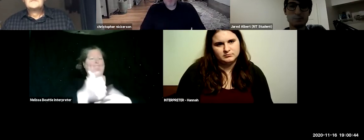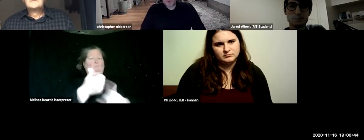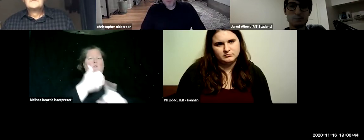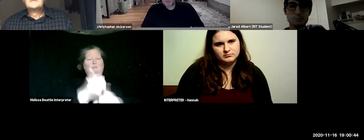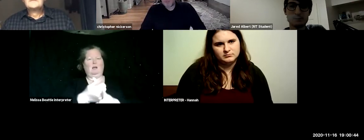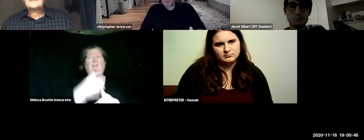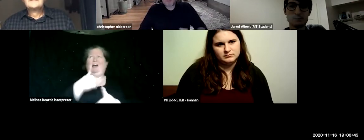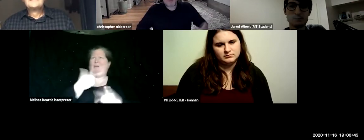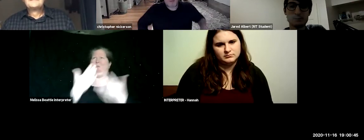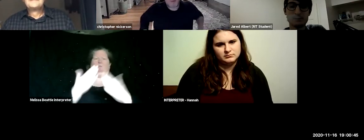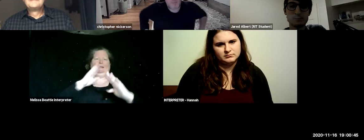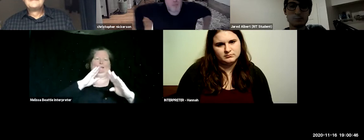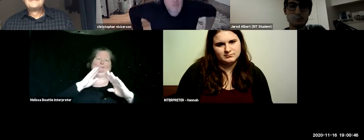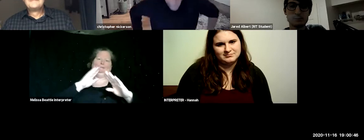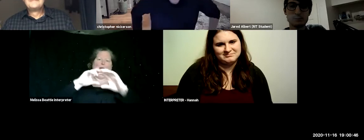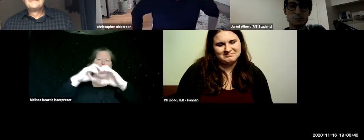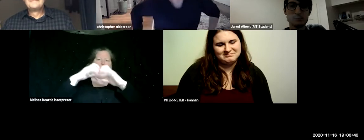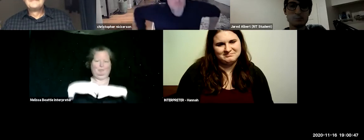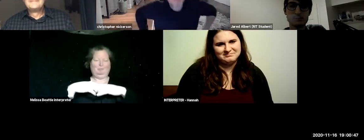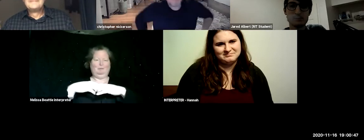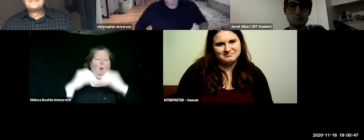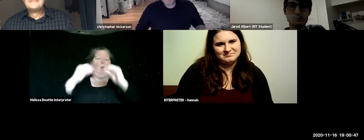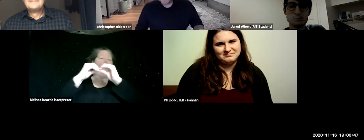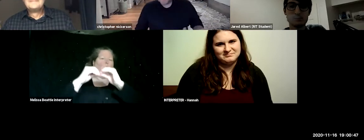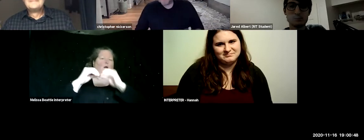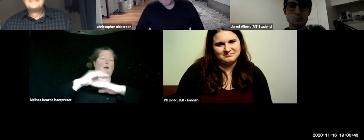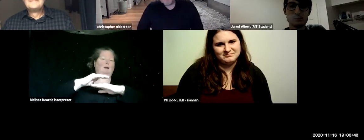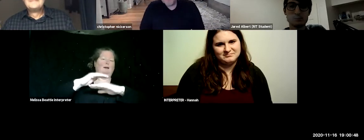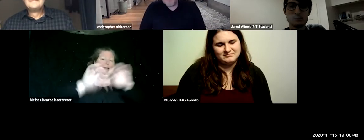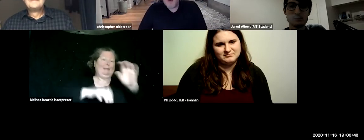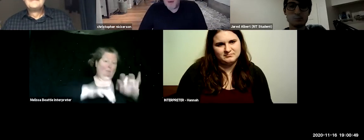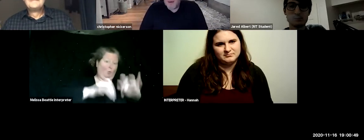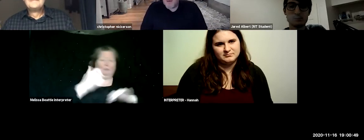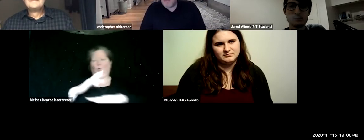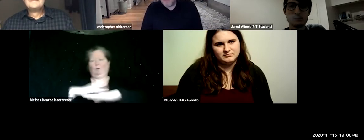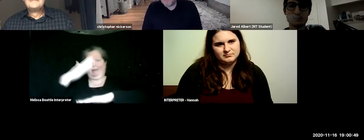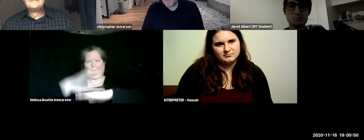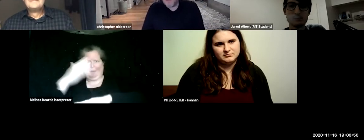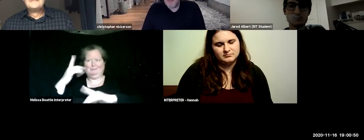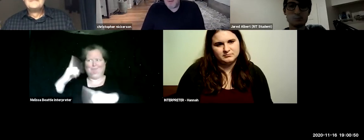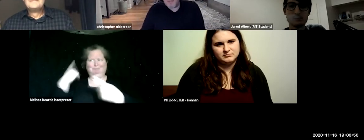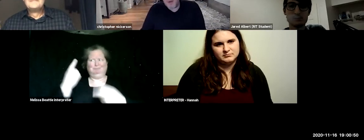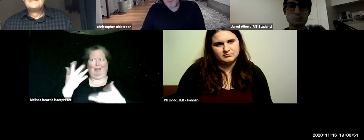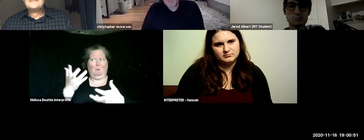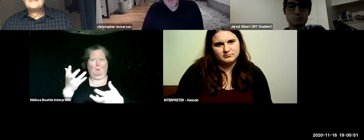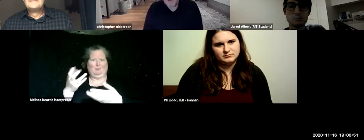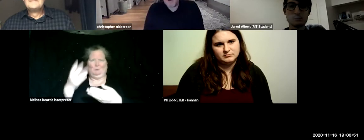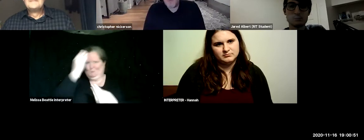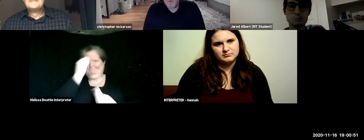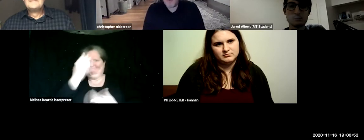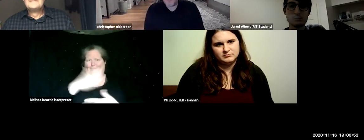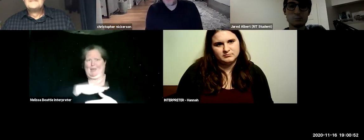probably broke more keyboards and laptops than I care to admit. But I learned a whole lot. I think the, you know, the other